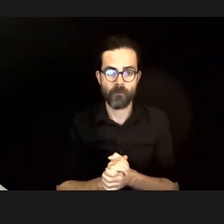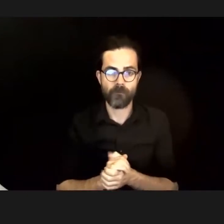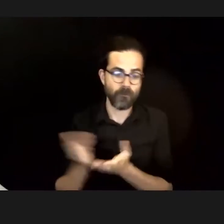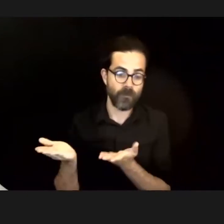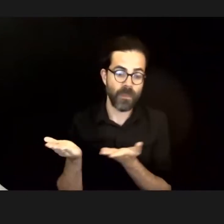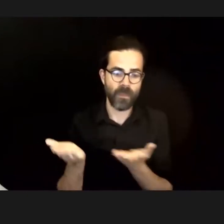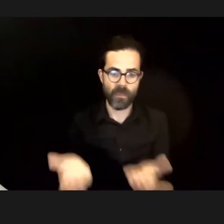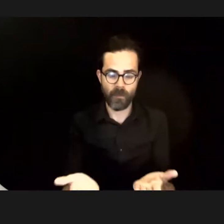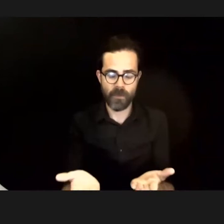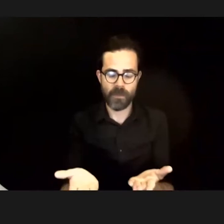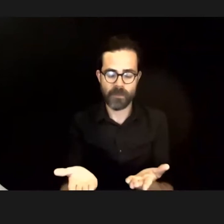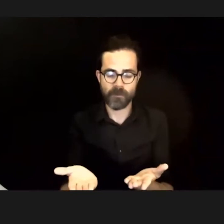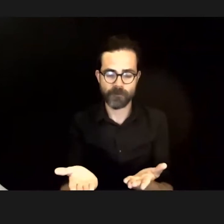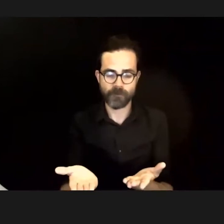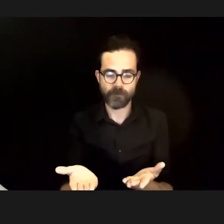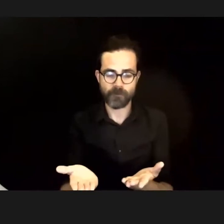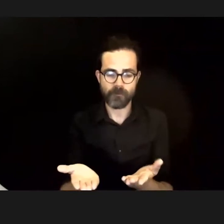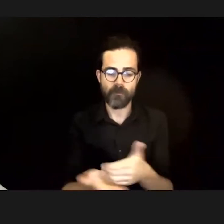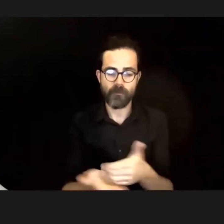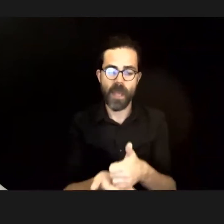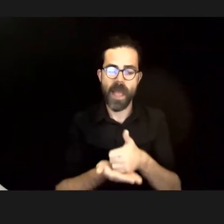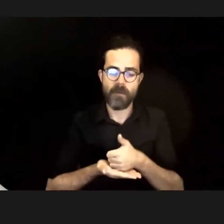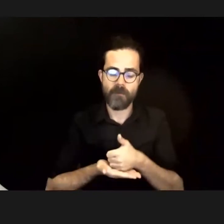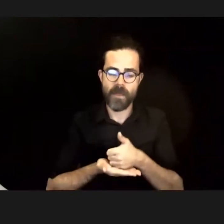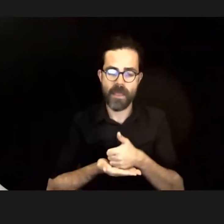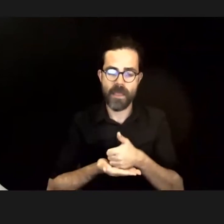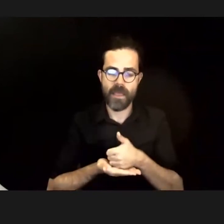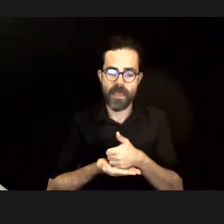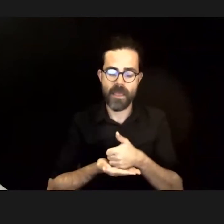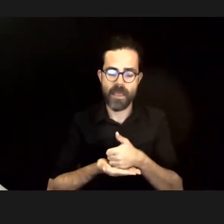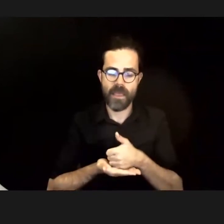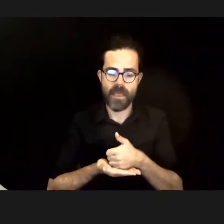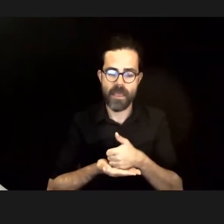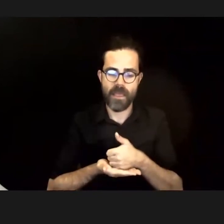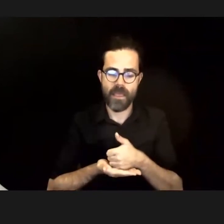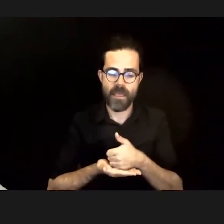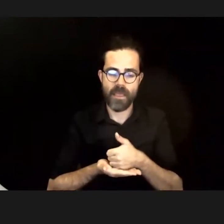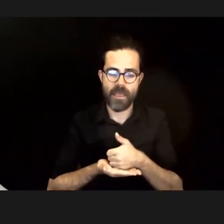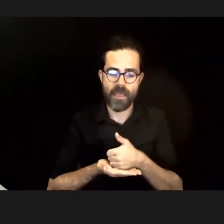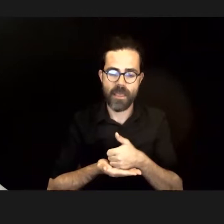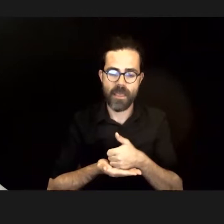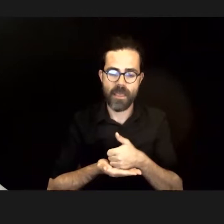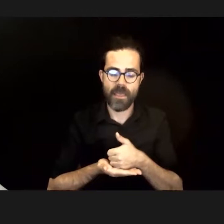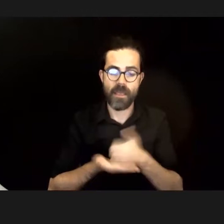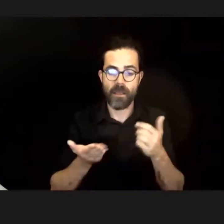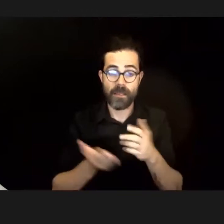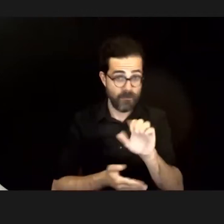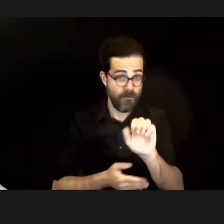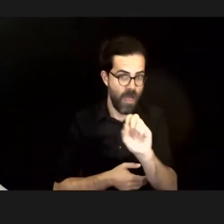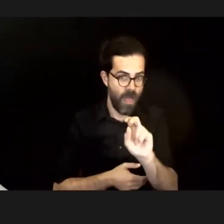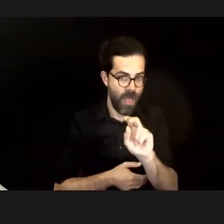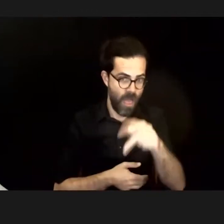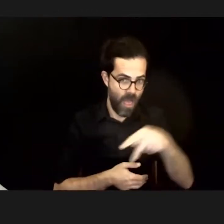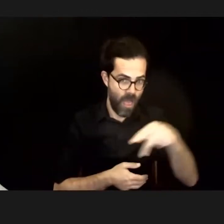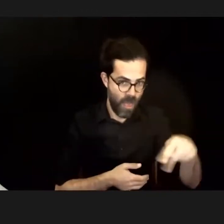to go easily to my destination in the mountains.